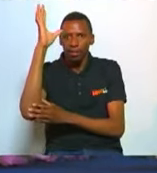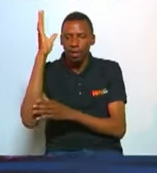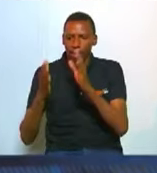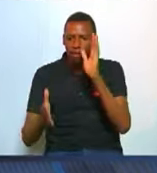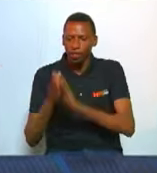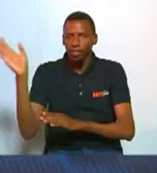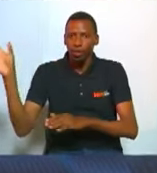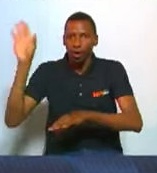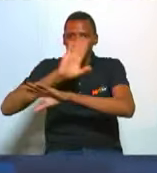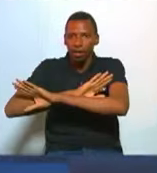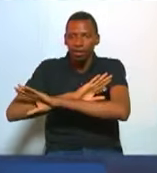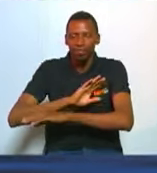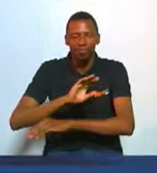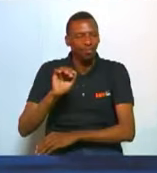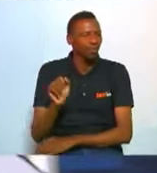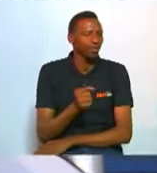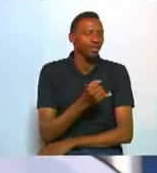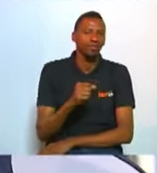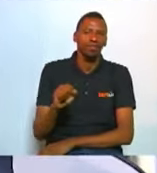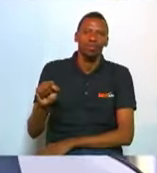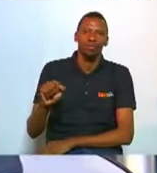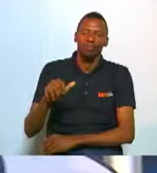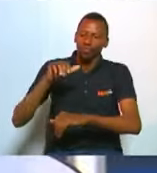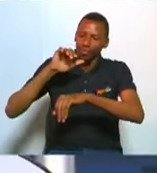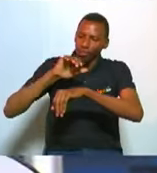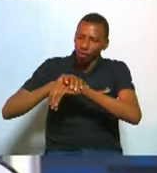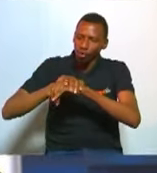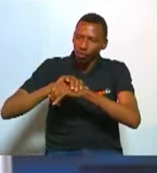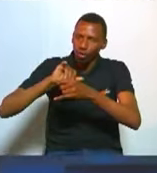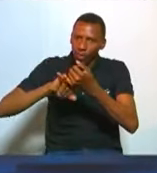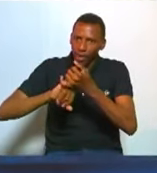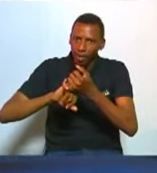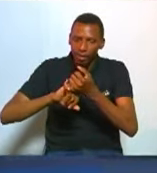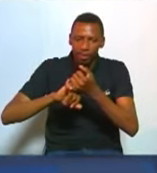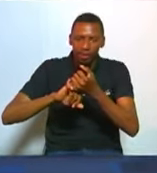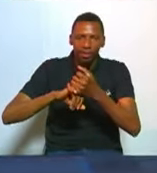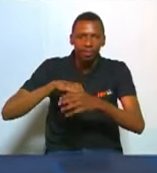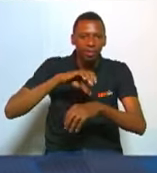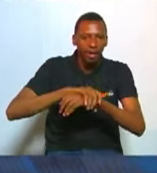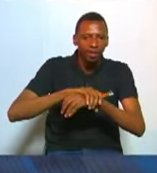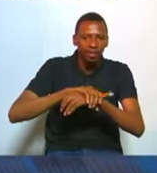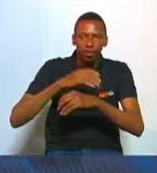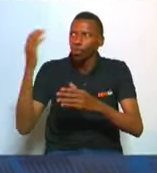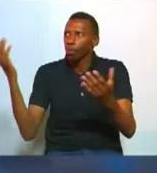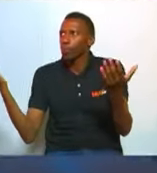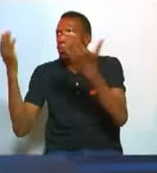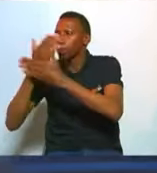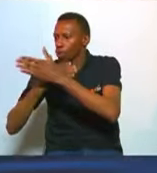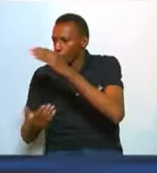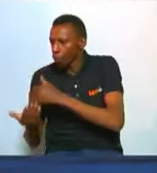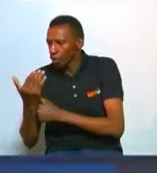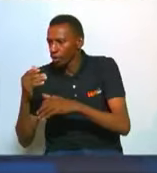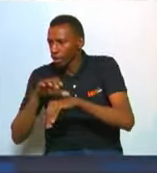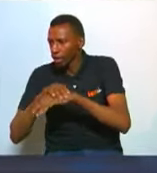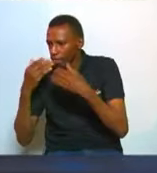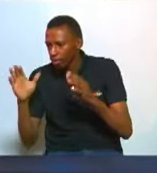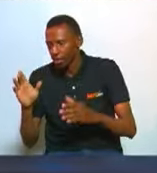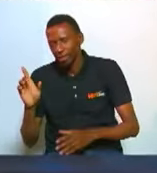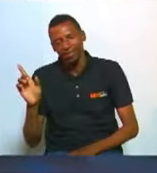Hallelujah. A good marriage does not happen overnight. It needs